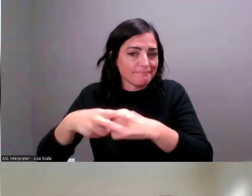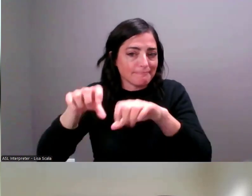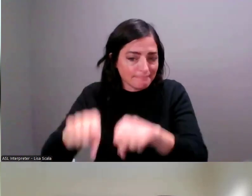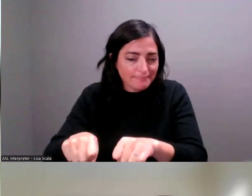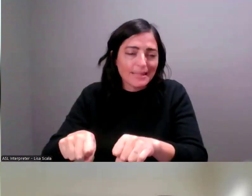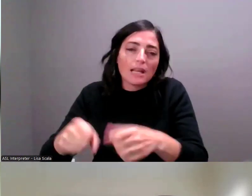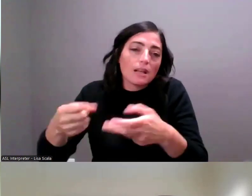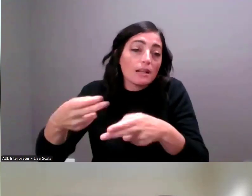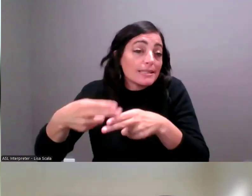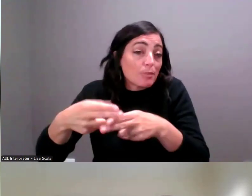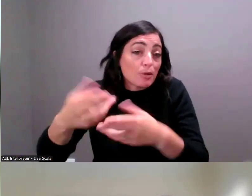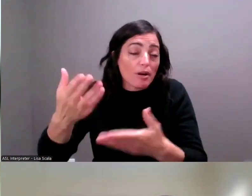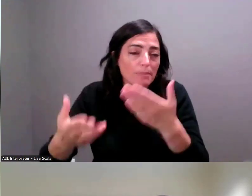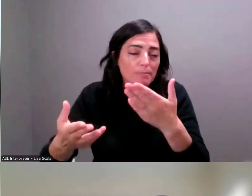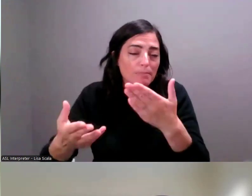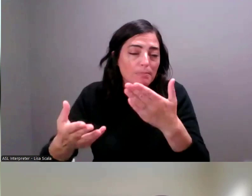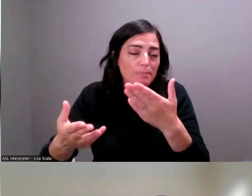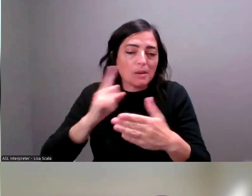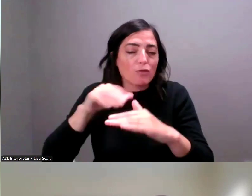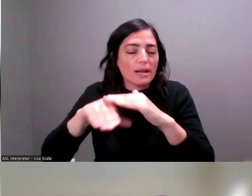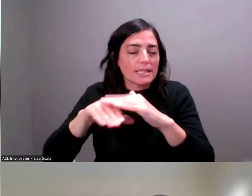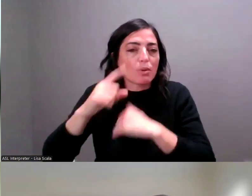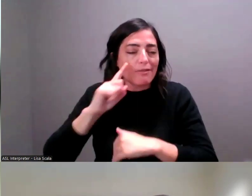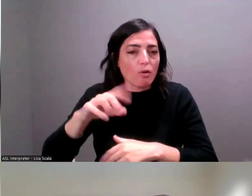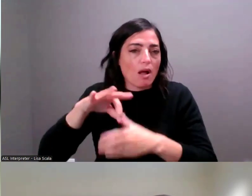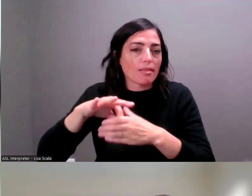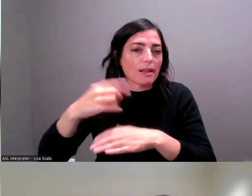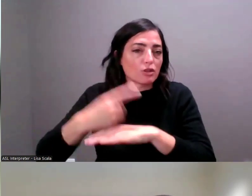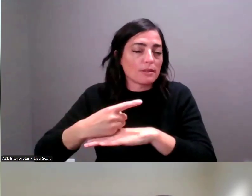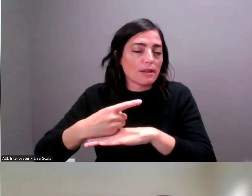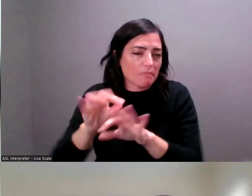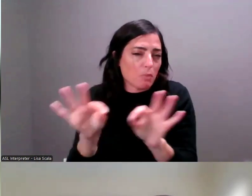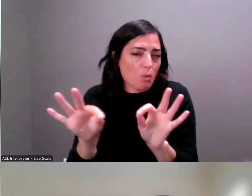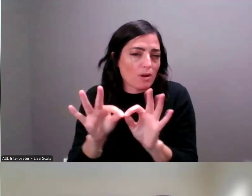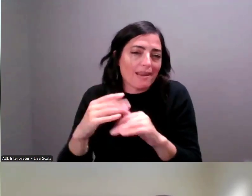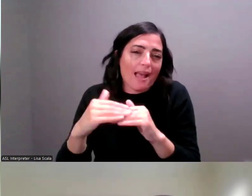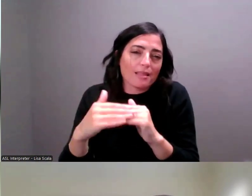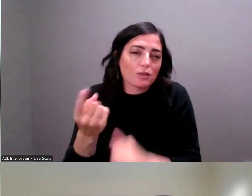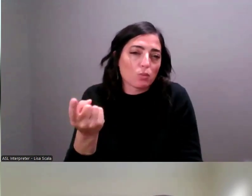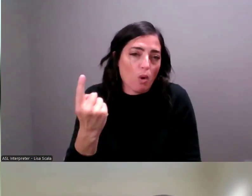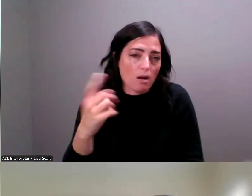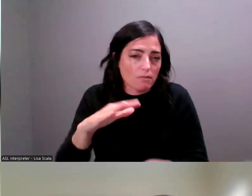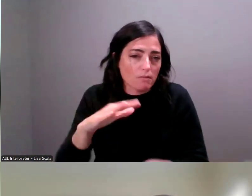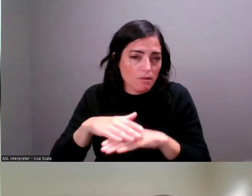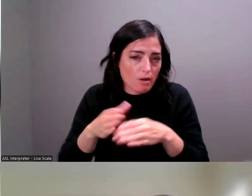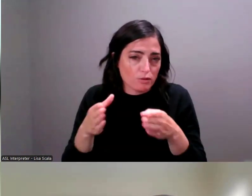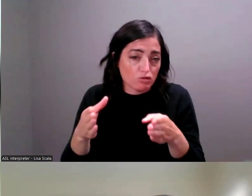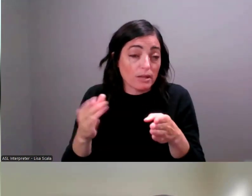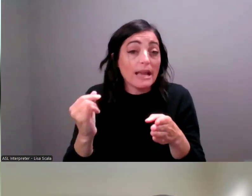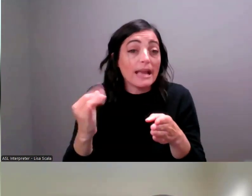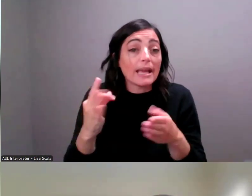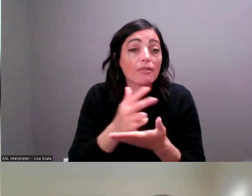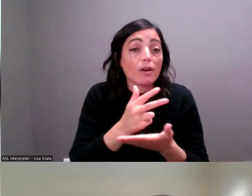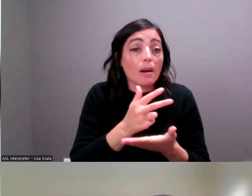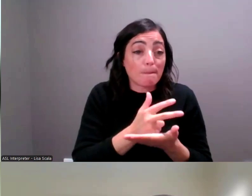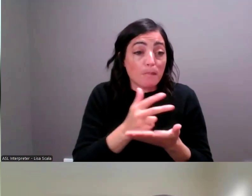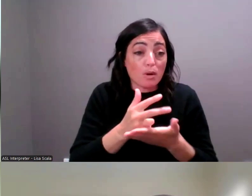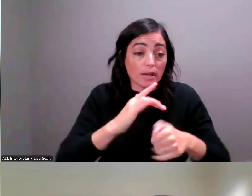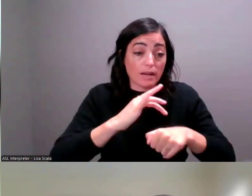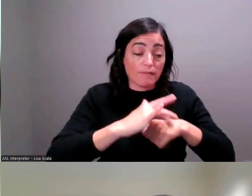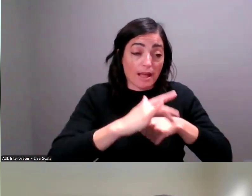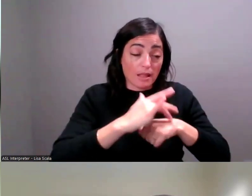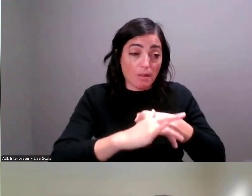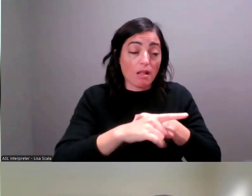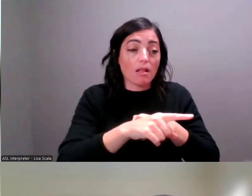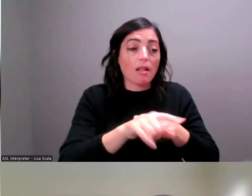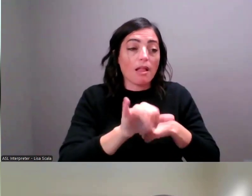temporarily, as accessible for election day. Um, if there's parking available